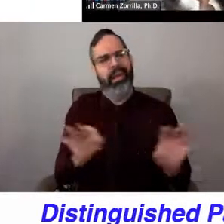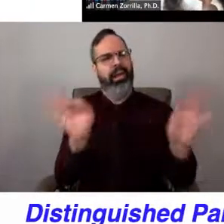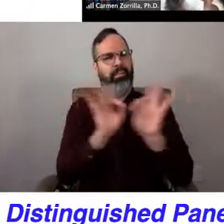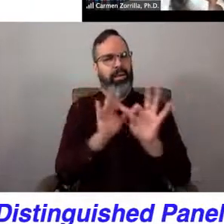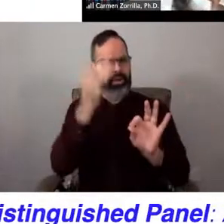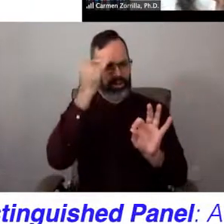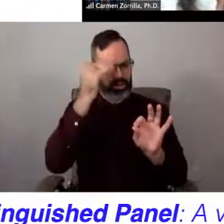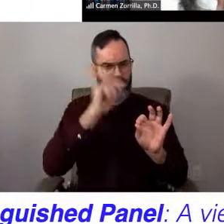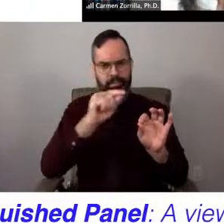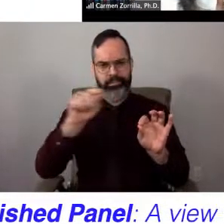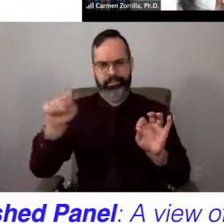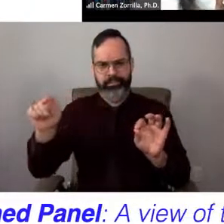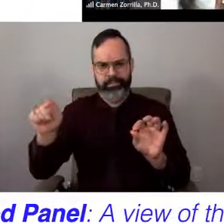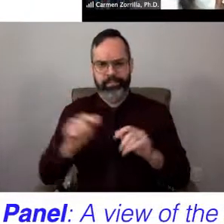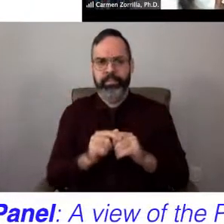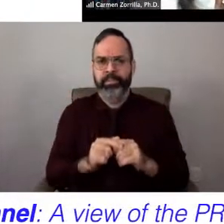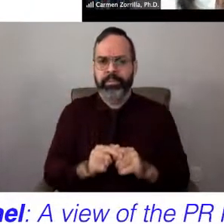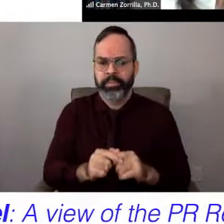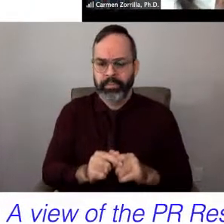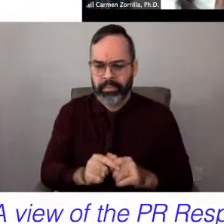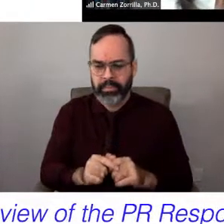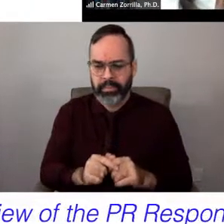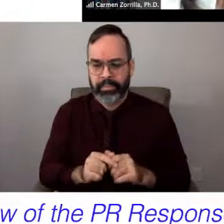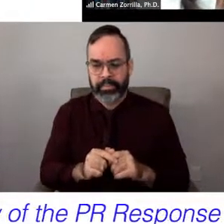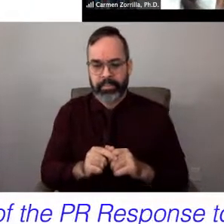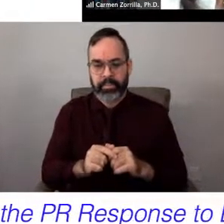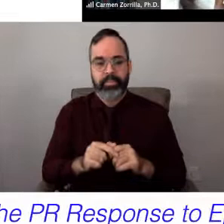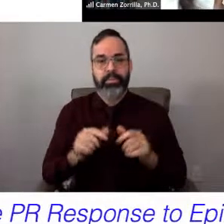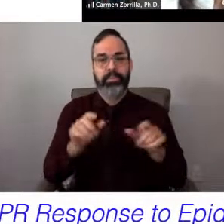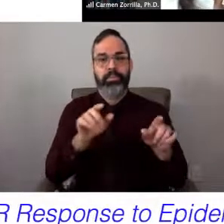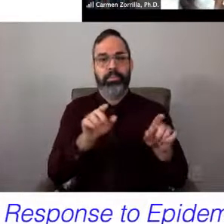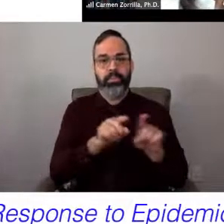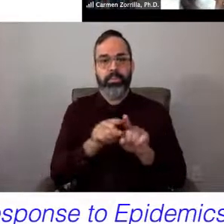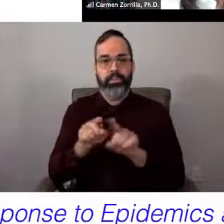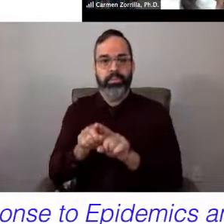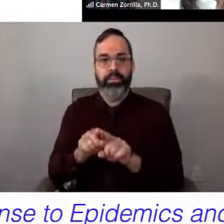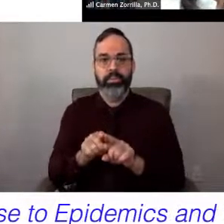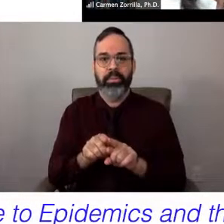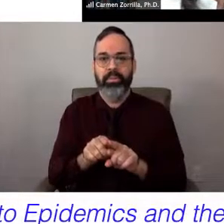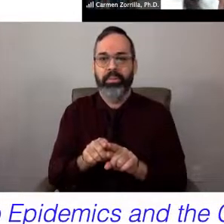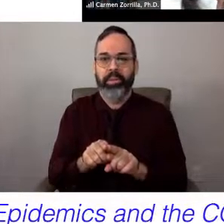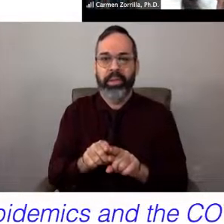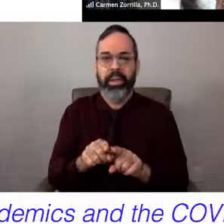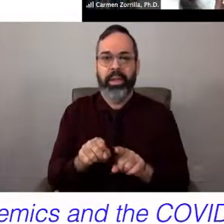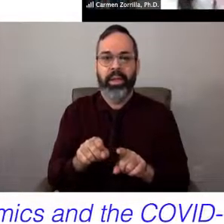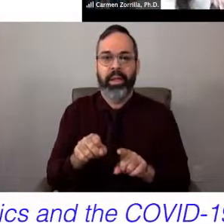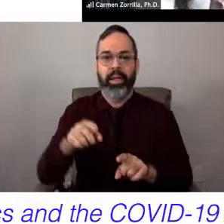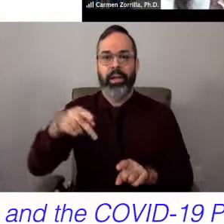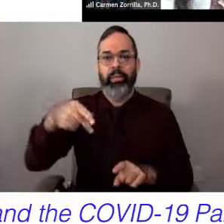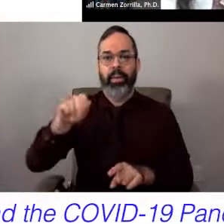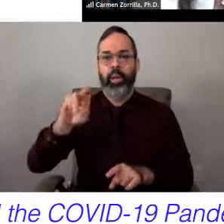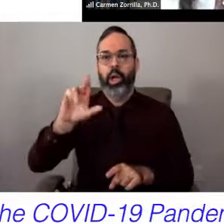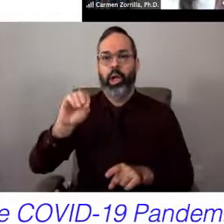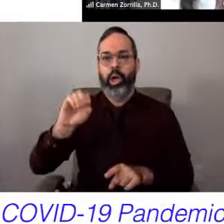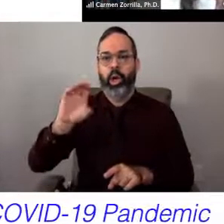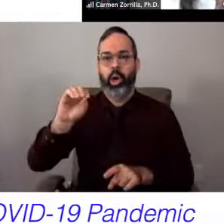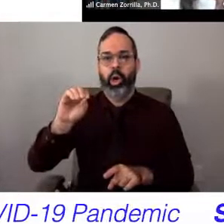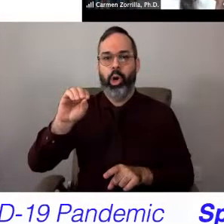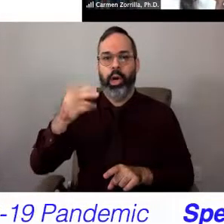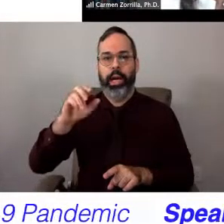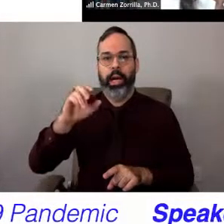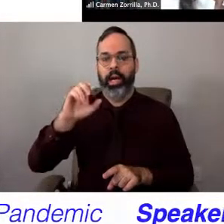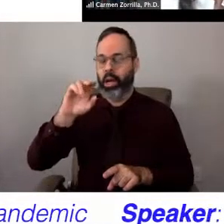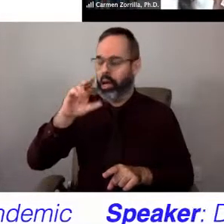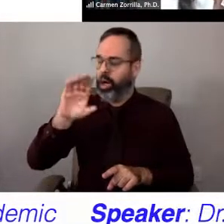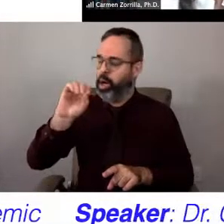start with a quote from one of my favorite authors, Paulo Coelho, and actually he said